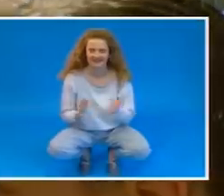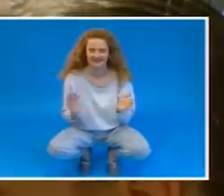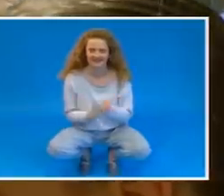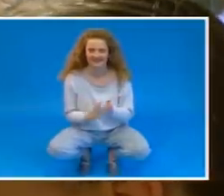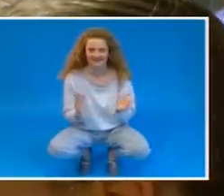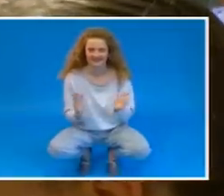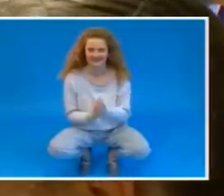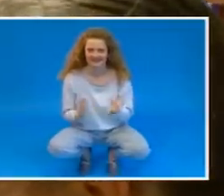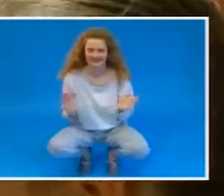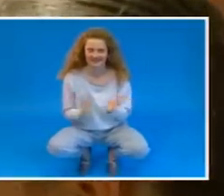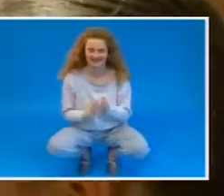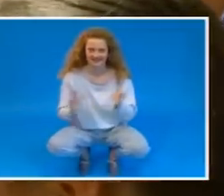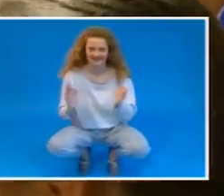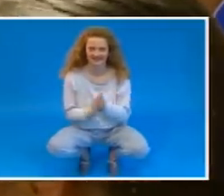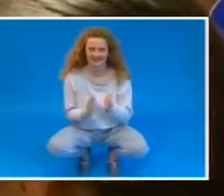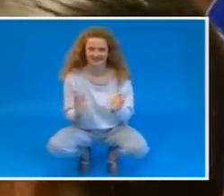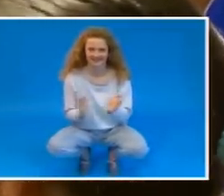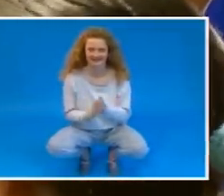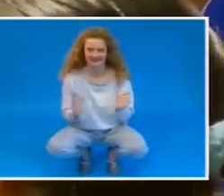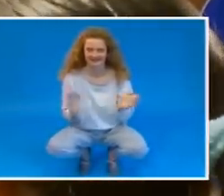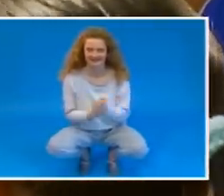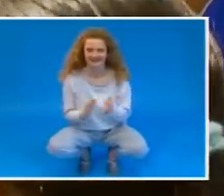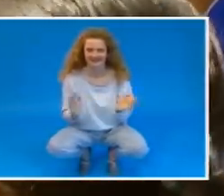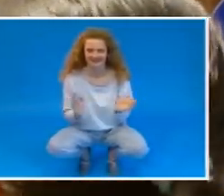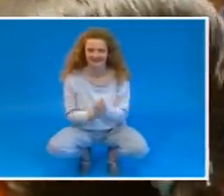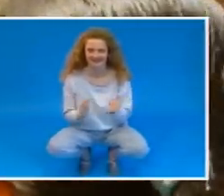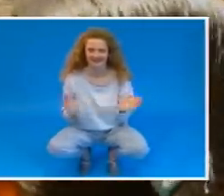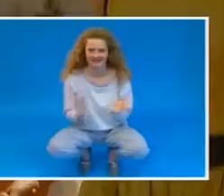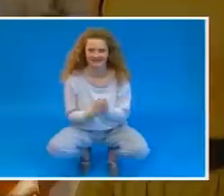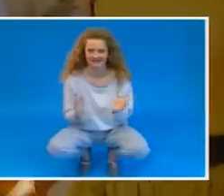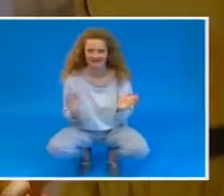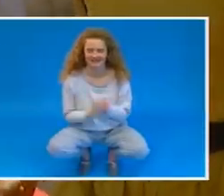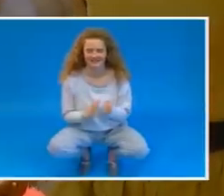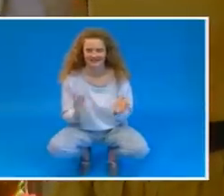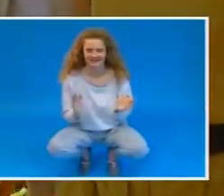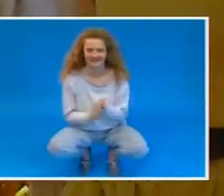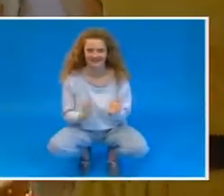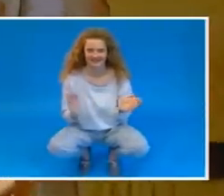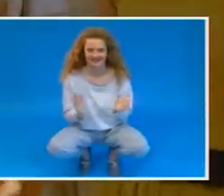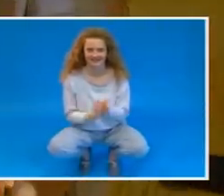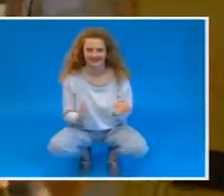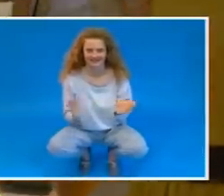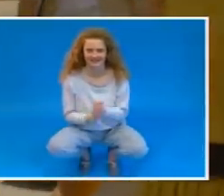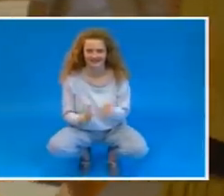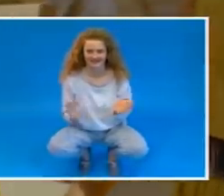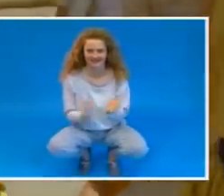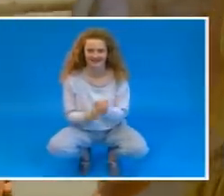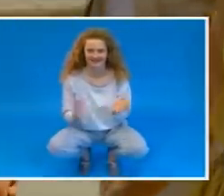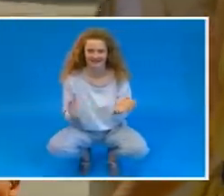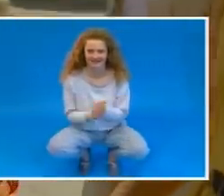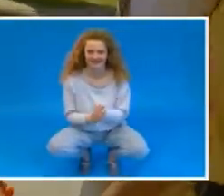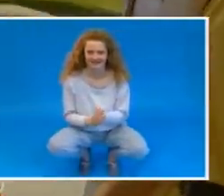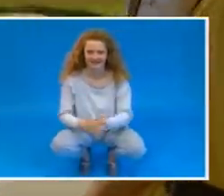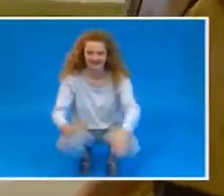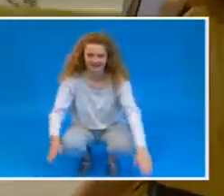We all clap hands together, we all clap hands together, we all clap hands together as children